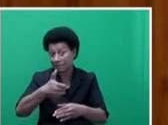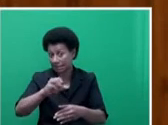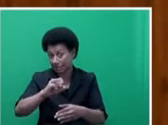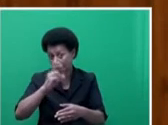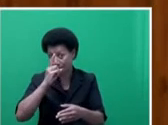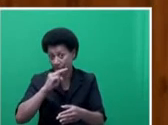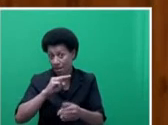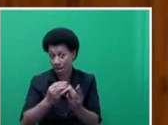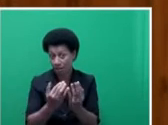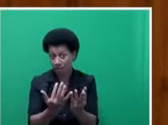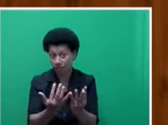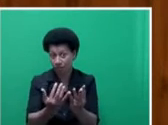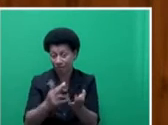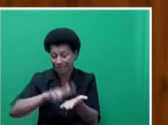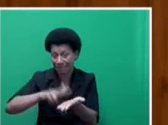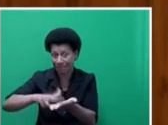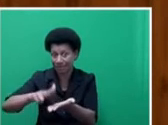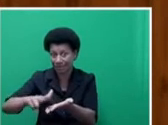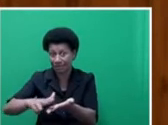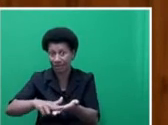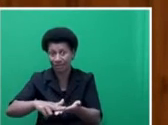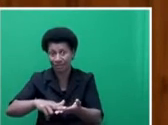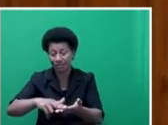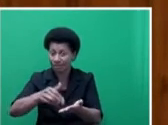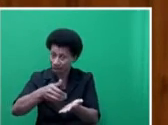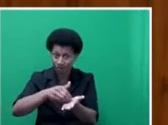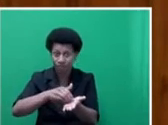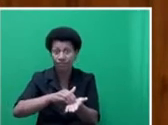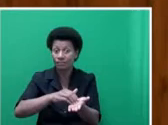agreement? We don't see anything wrong with that, sir.